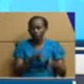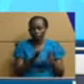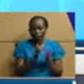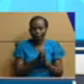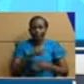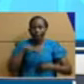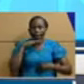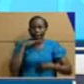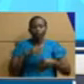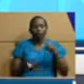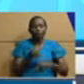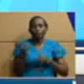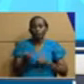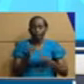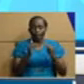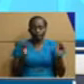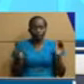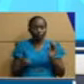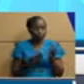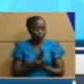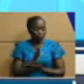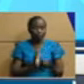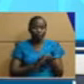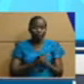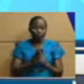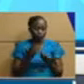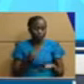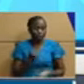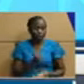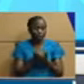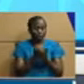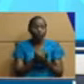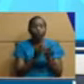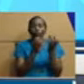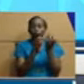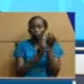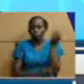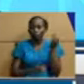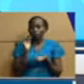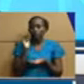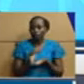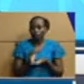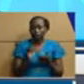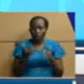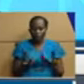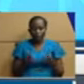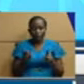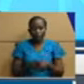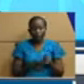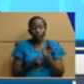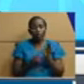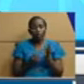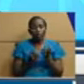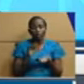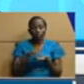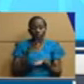adequate benefit levels have been effective in reducing poverty and inequality. It has also been documented